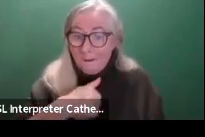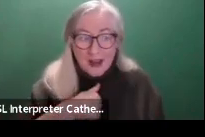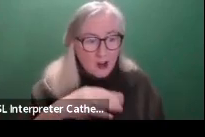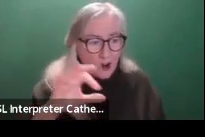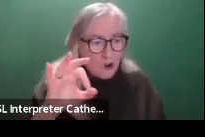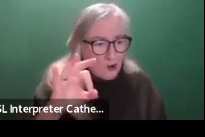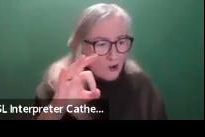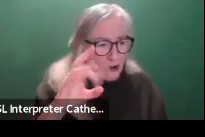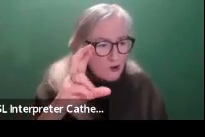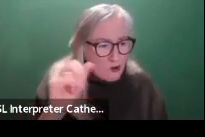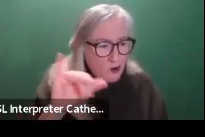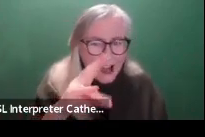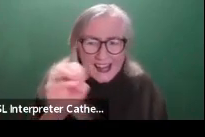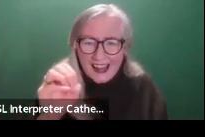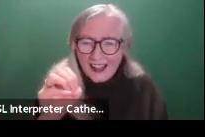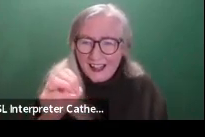Grania?